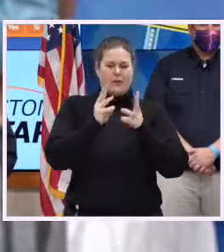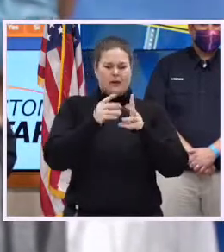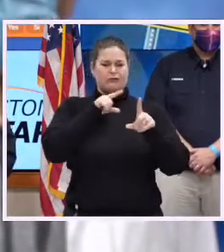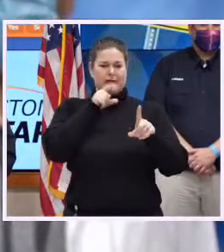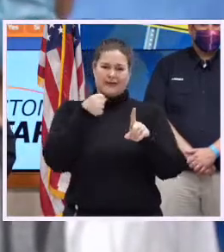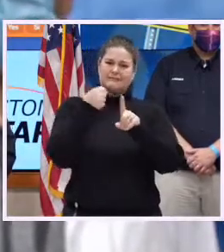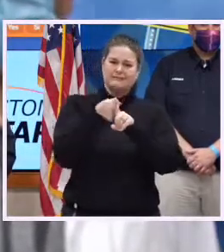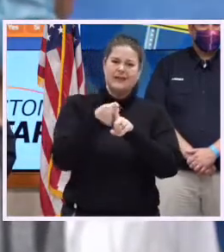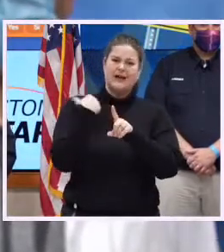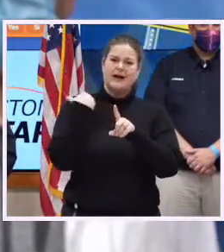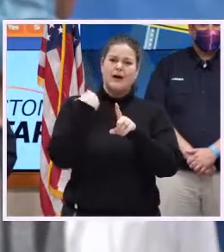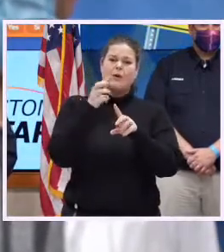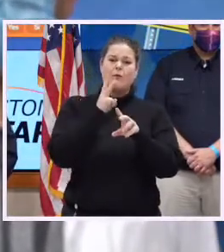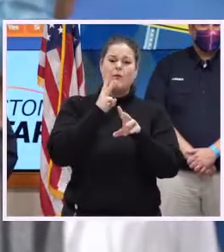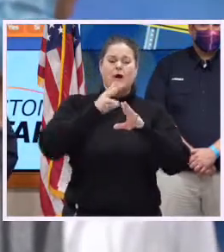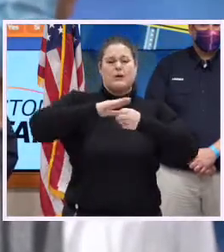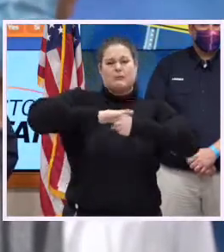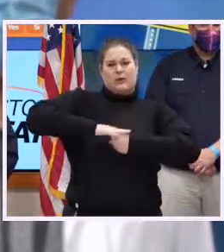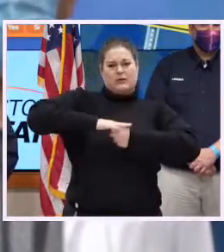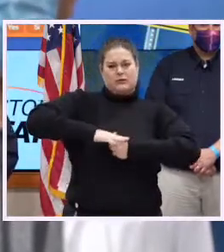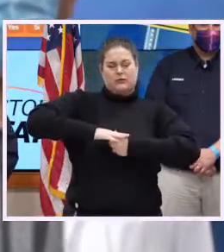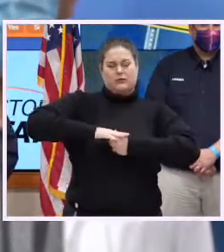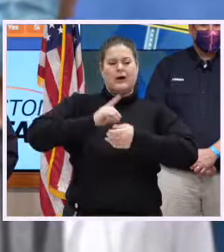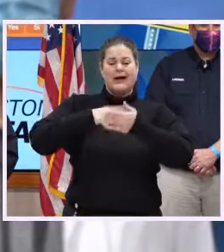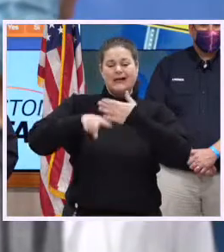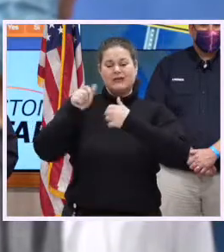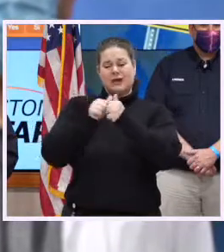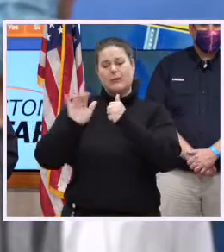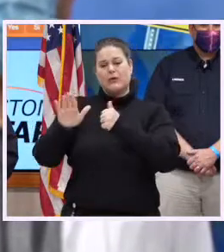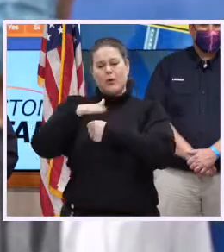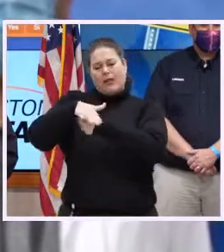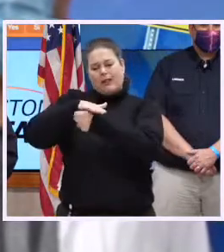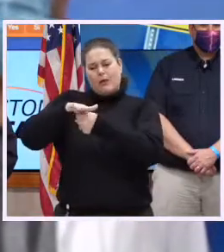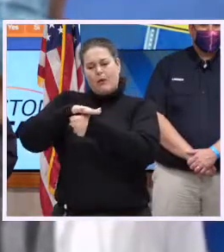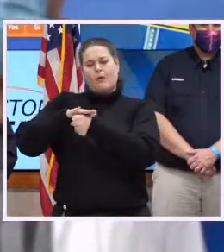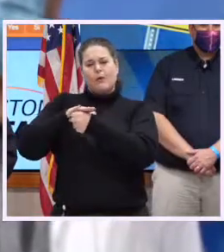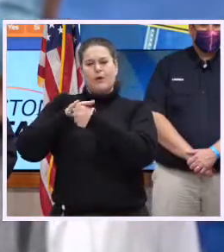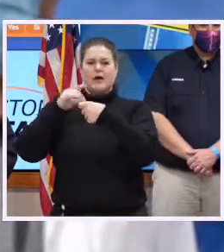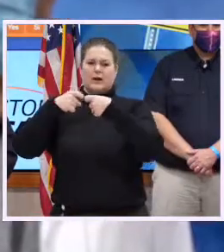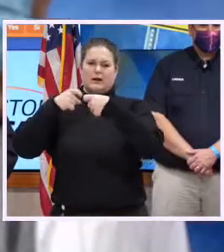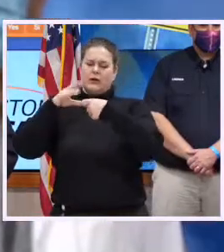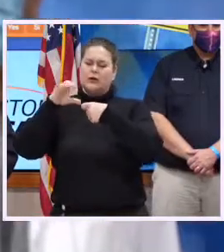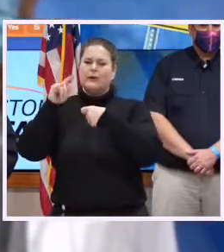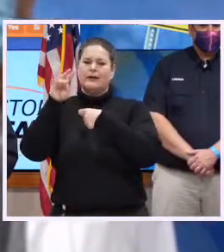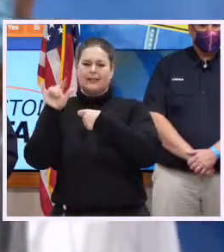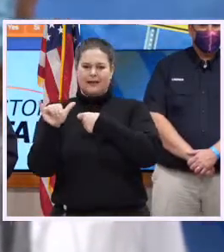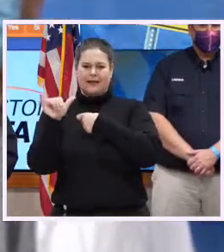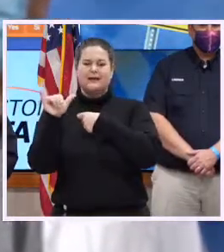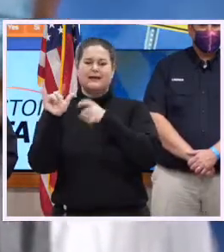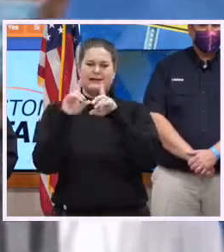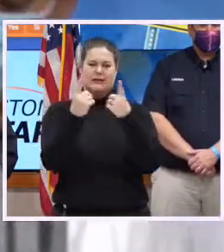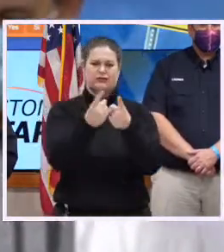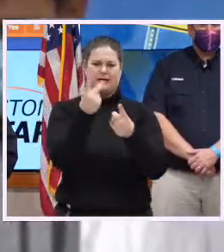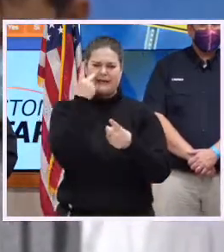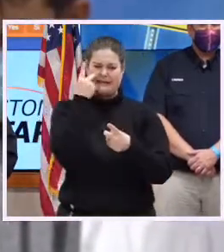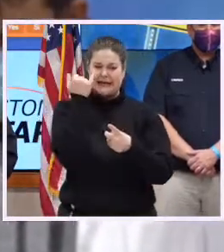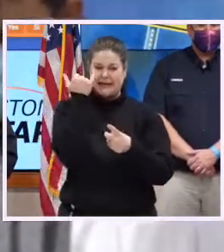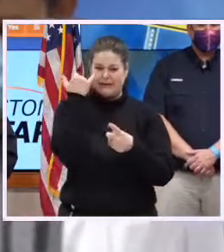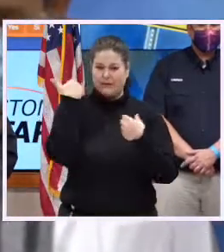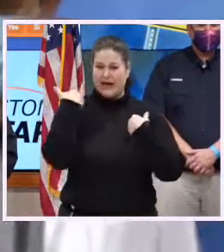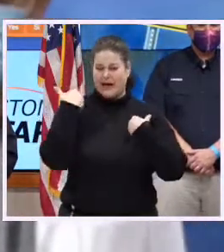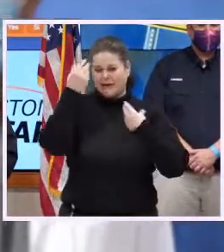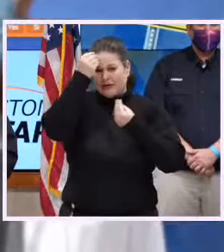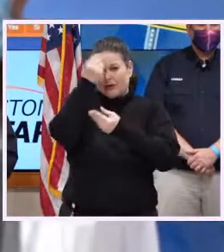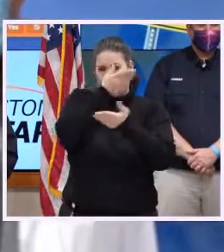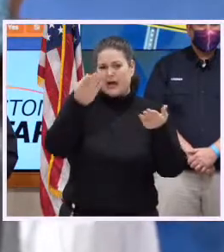effect on water pressure. Check with your local utility district to see if there's a boiled water notice. We're getting reports